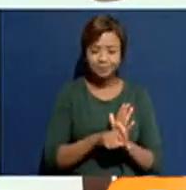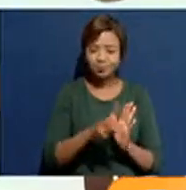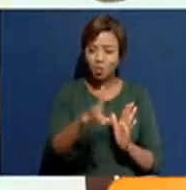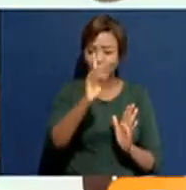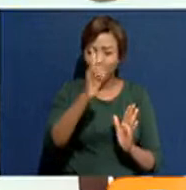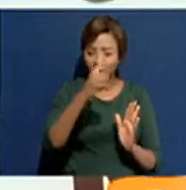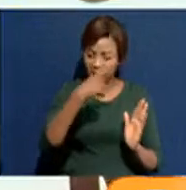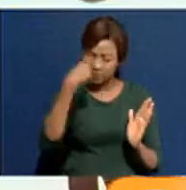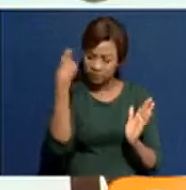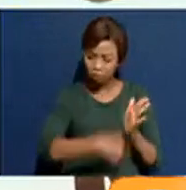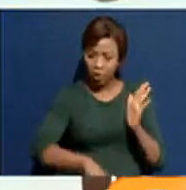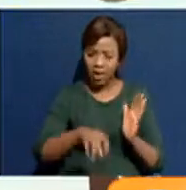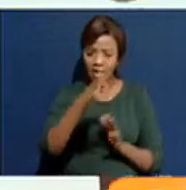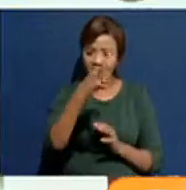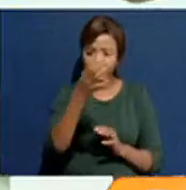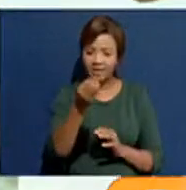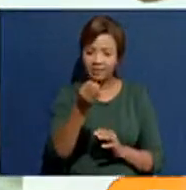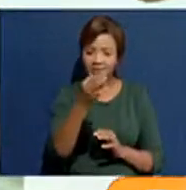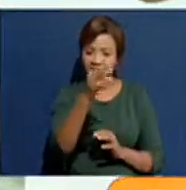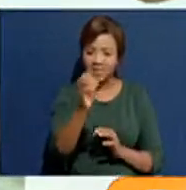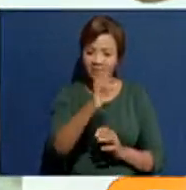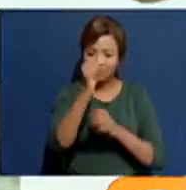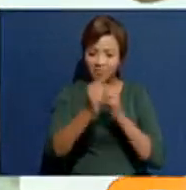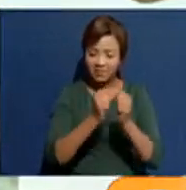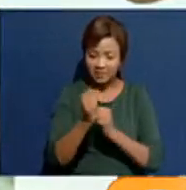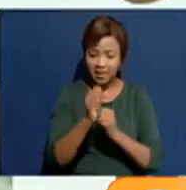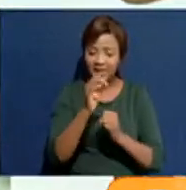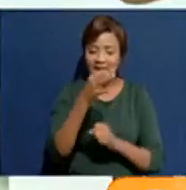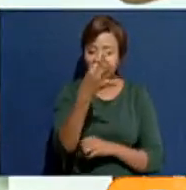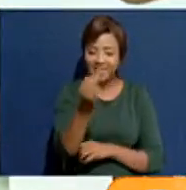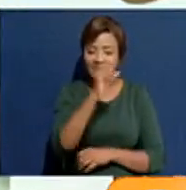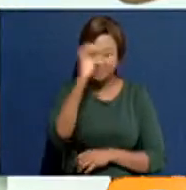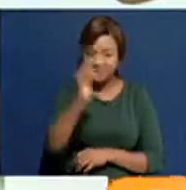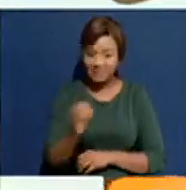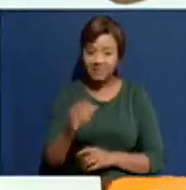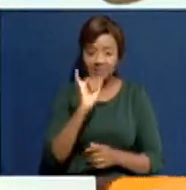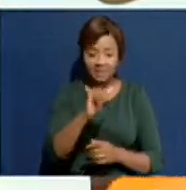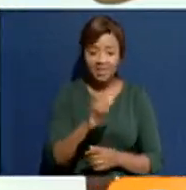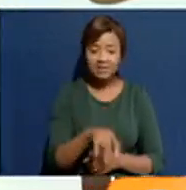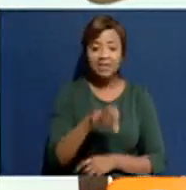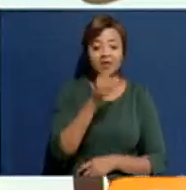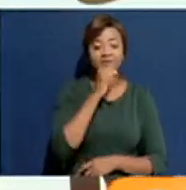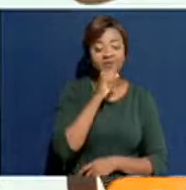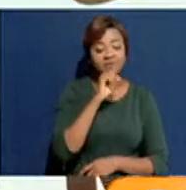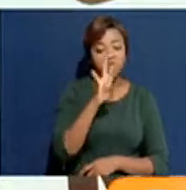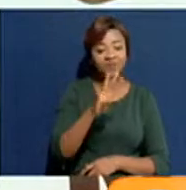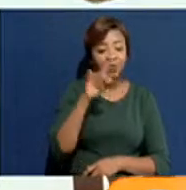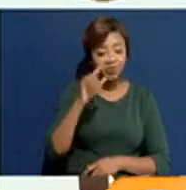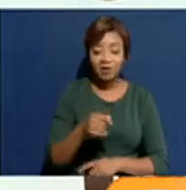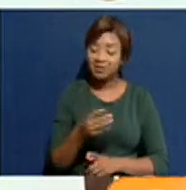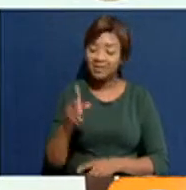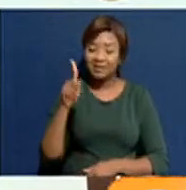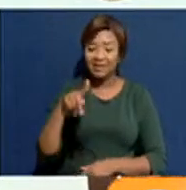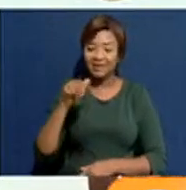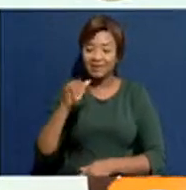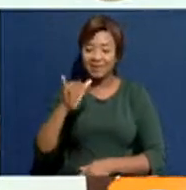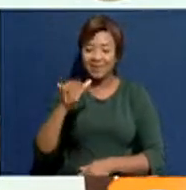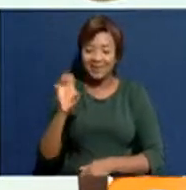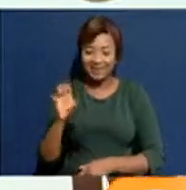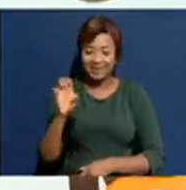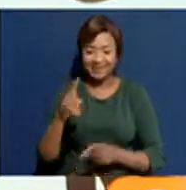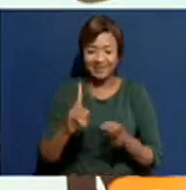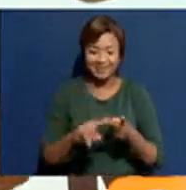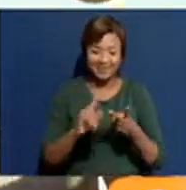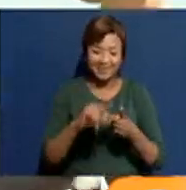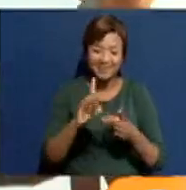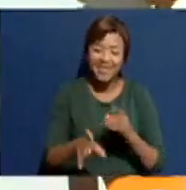Nikangolewa 30%, 54, zikaenda. You only pay as you want and you don't negotiate. Nikangolewa